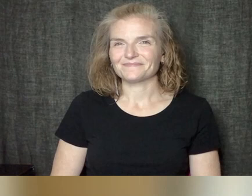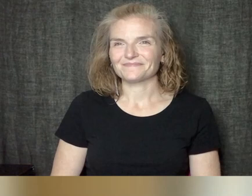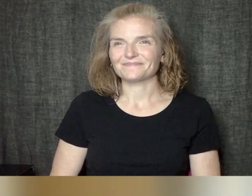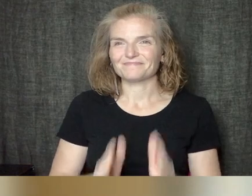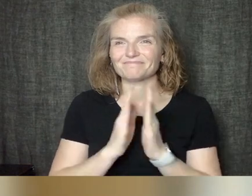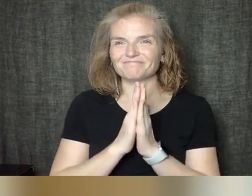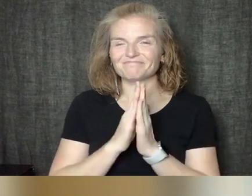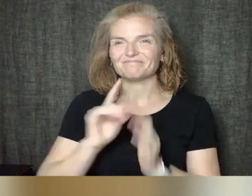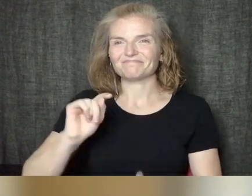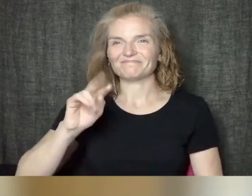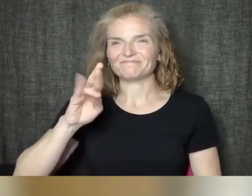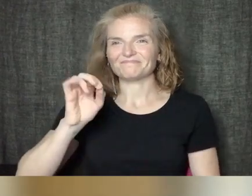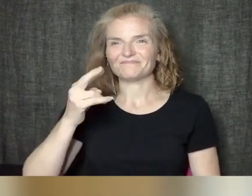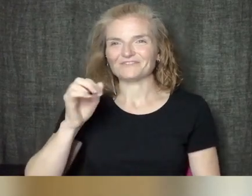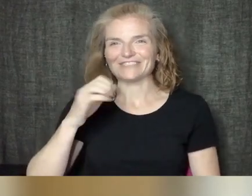Thank you.